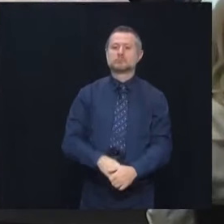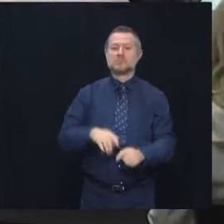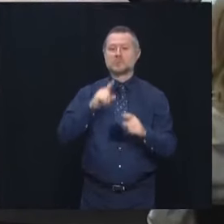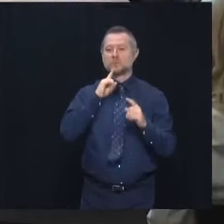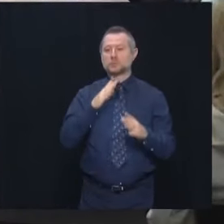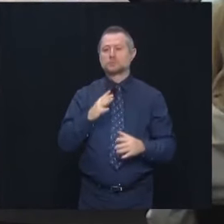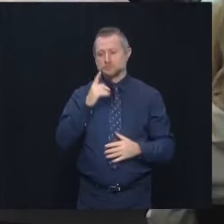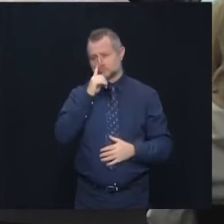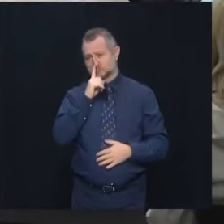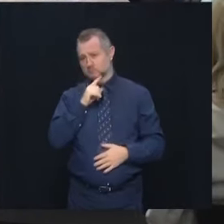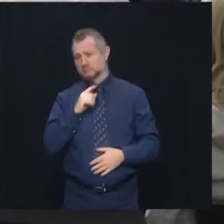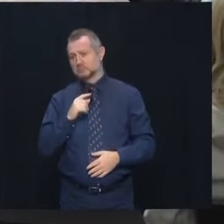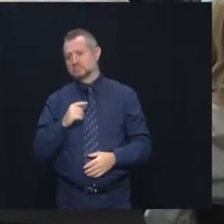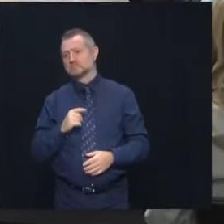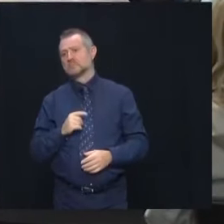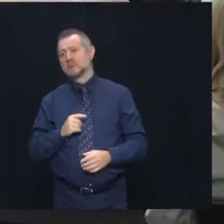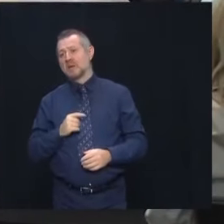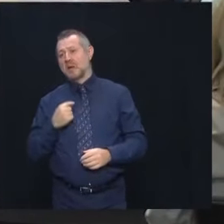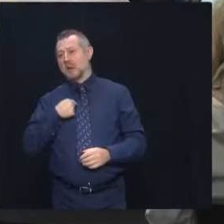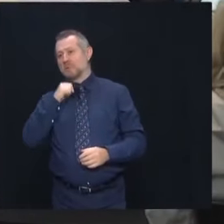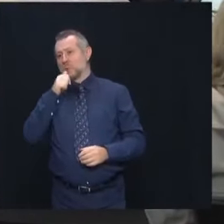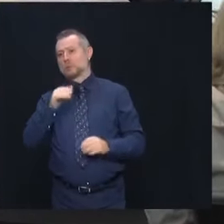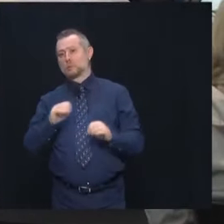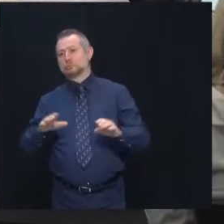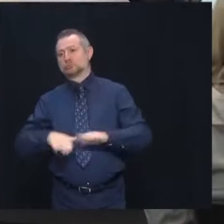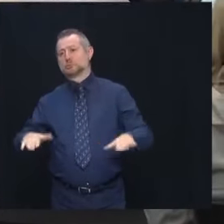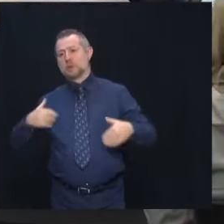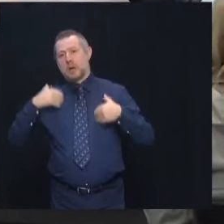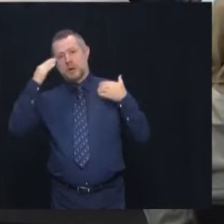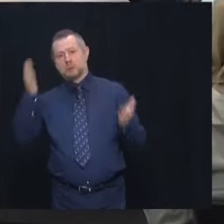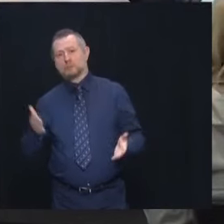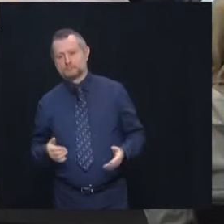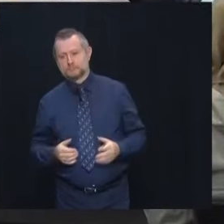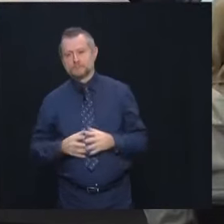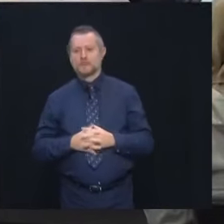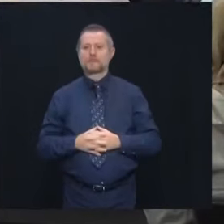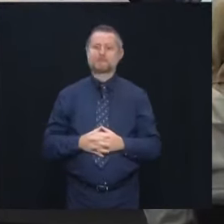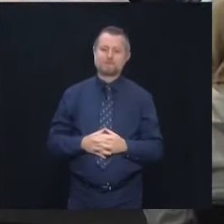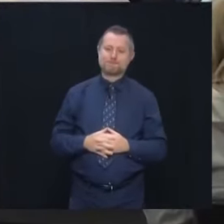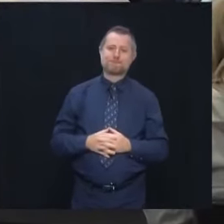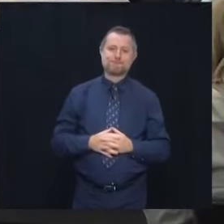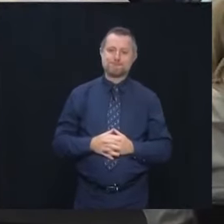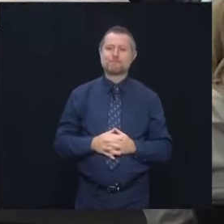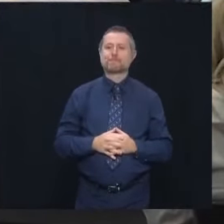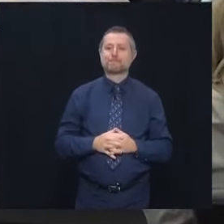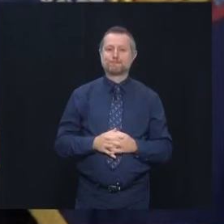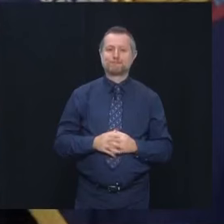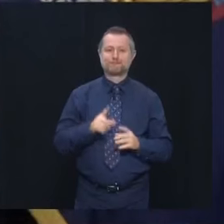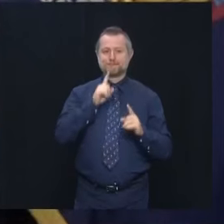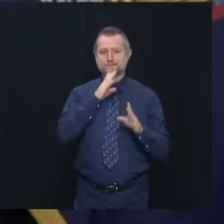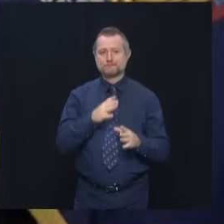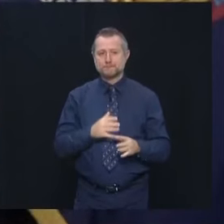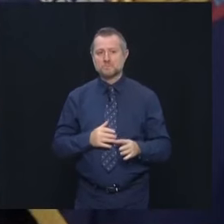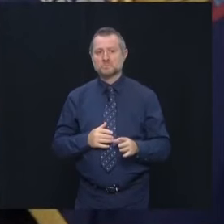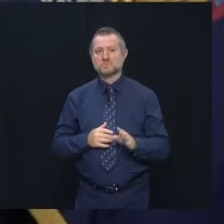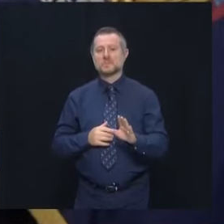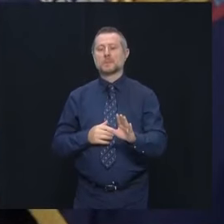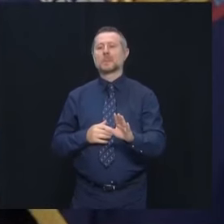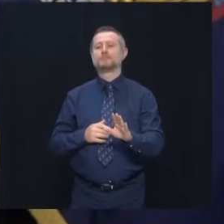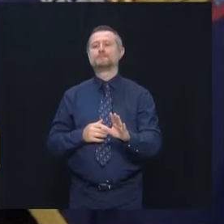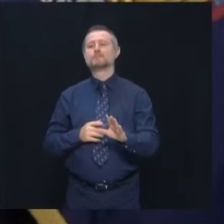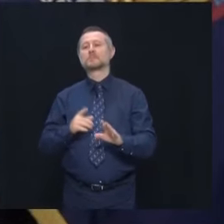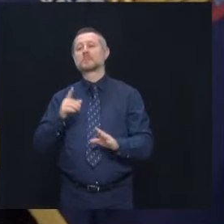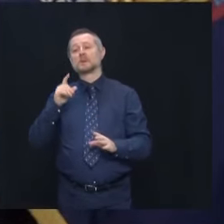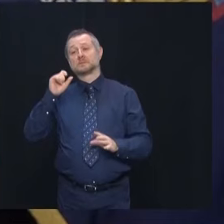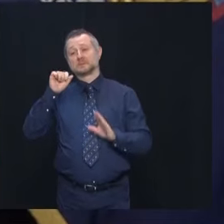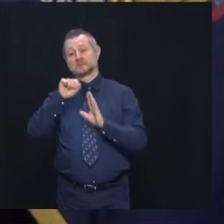I wouldn't. So that's how I do my decision. Sorry? You approved the city's plan. No. State